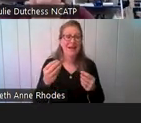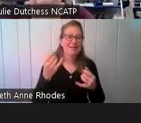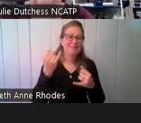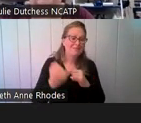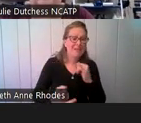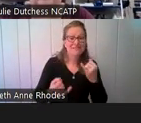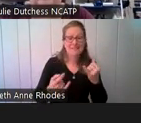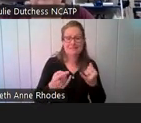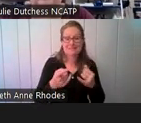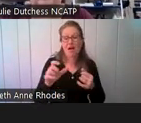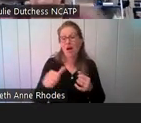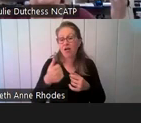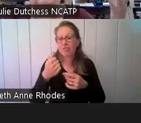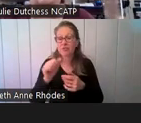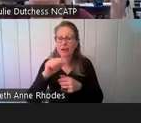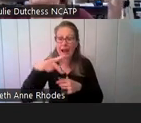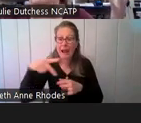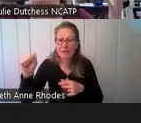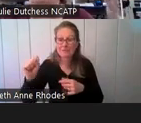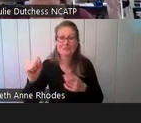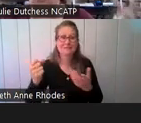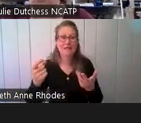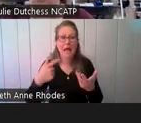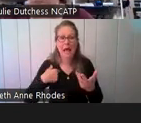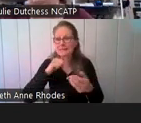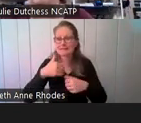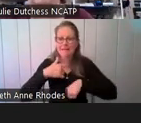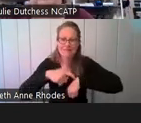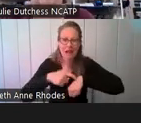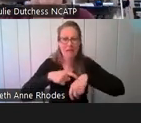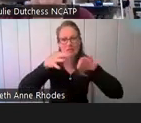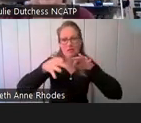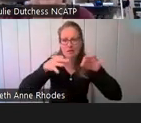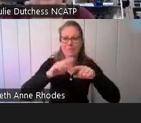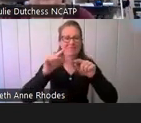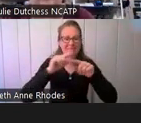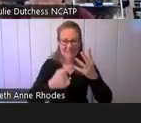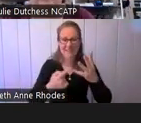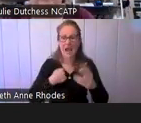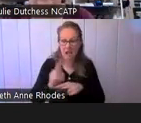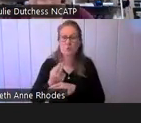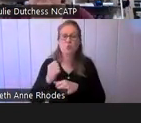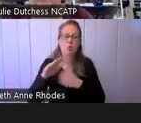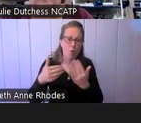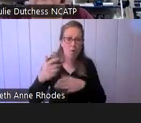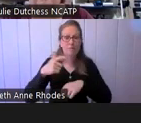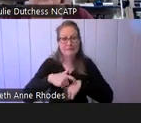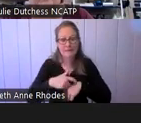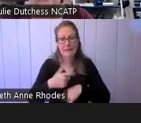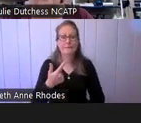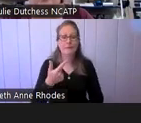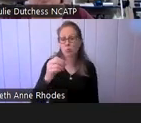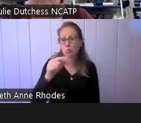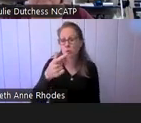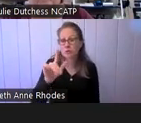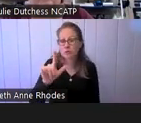them down. These are some of the ones that I couldn't quite talk about, but my goodness, I use them all the time. So Google Keep, Glean, the